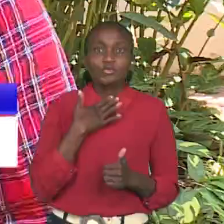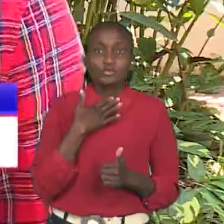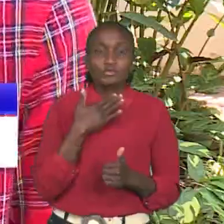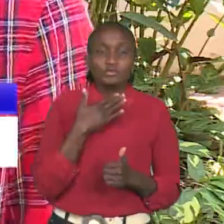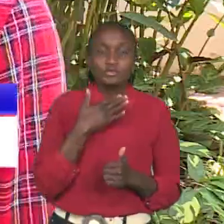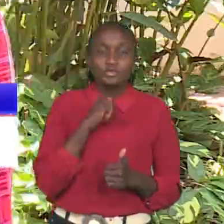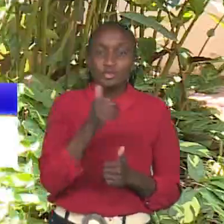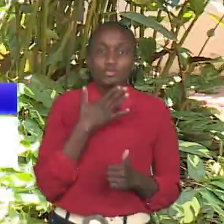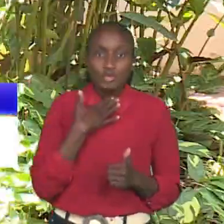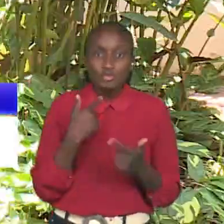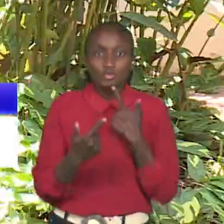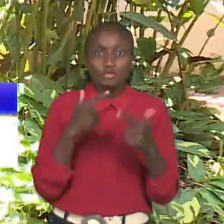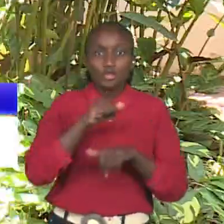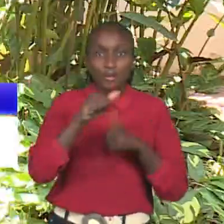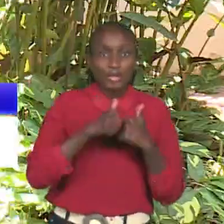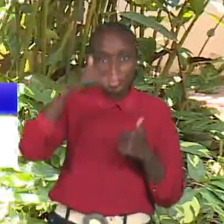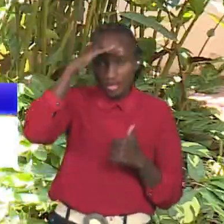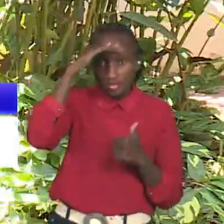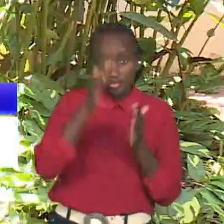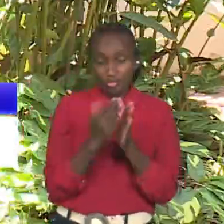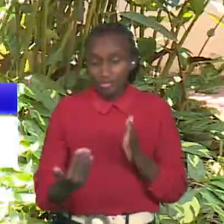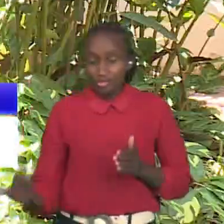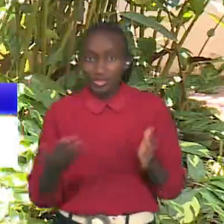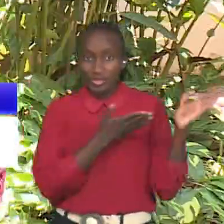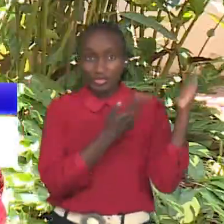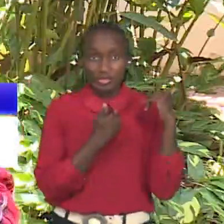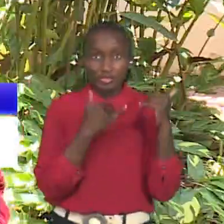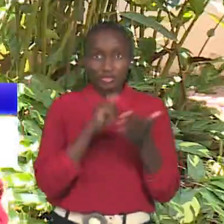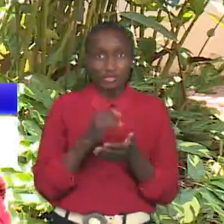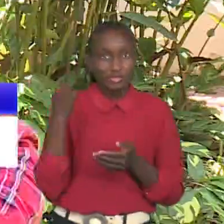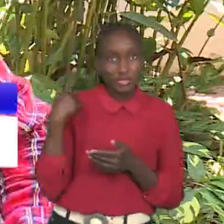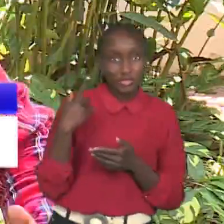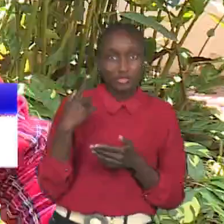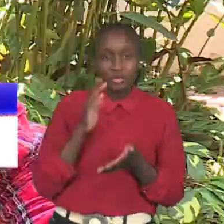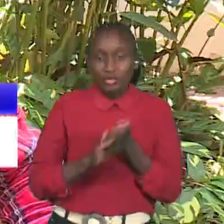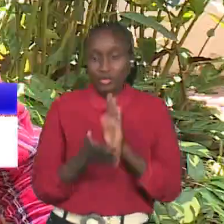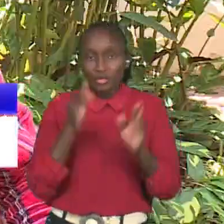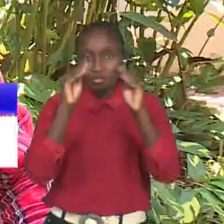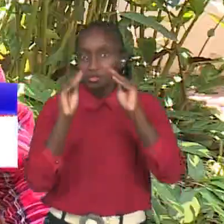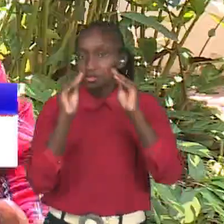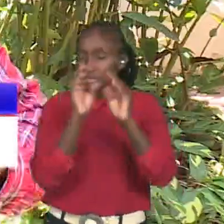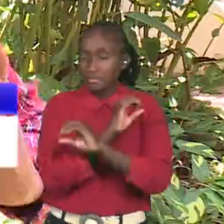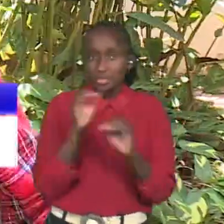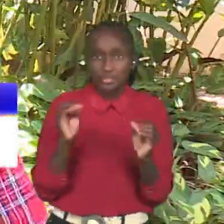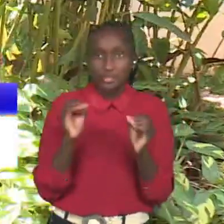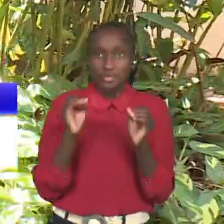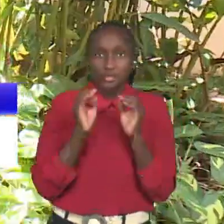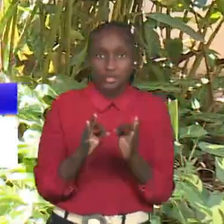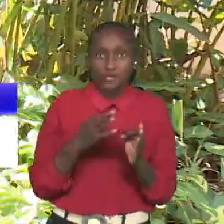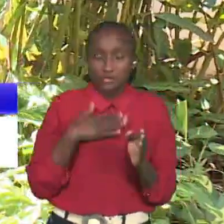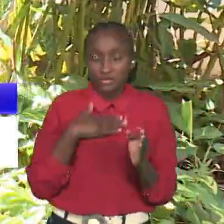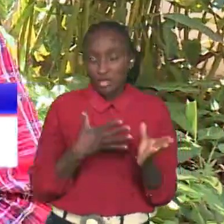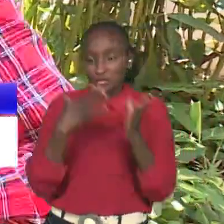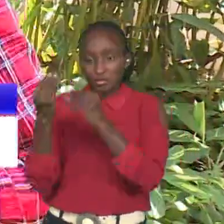about alcoholism with their kids and expecting them to understand it when they get into it. You know, even if I'll go to school